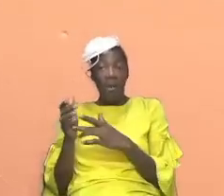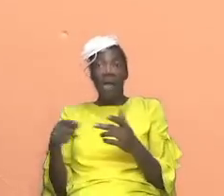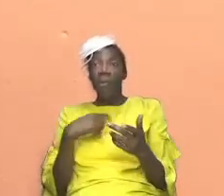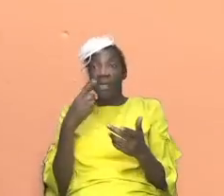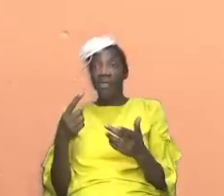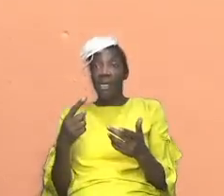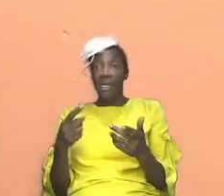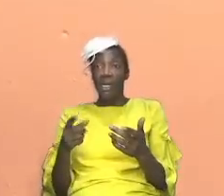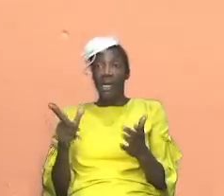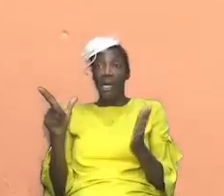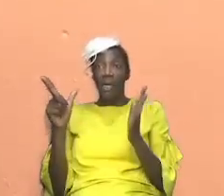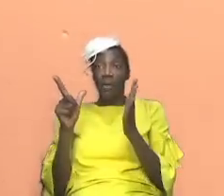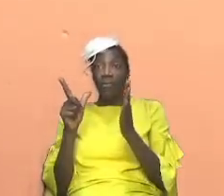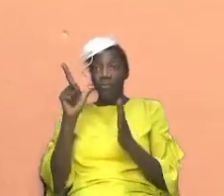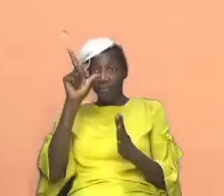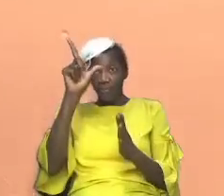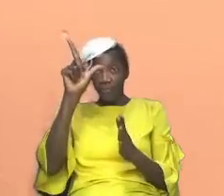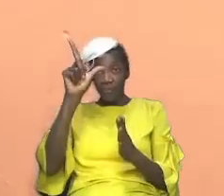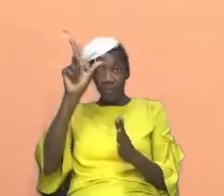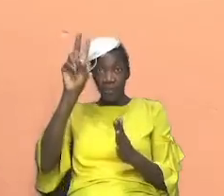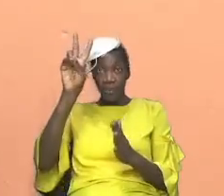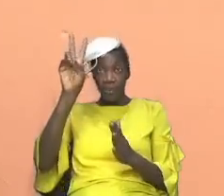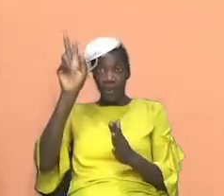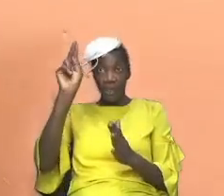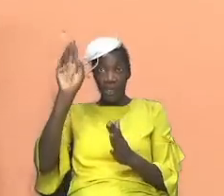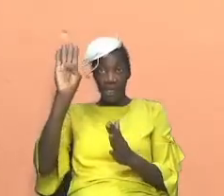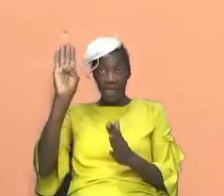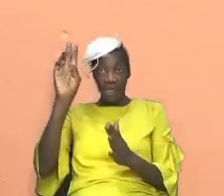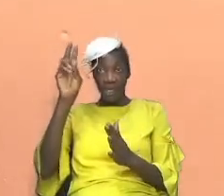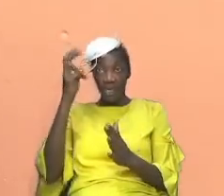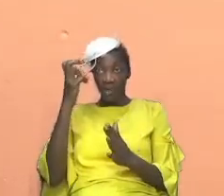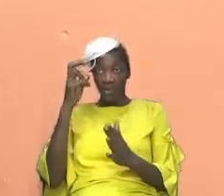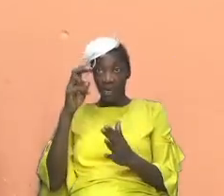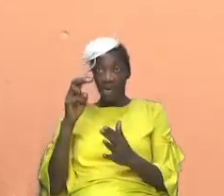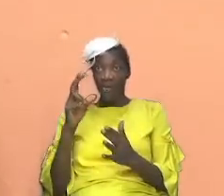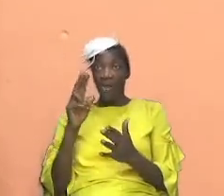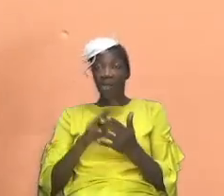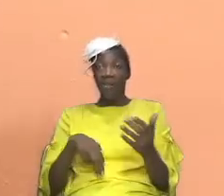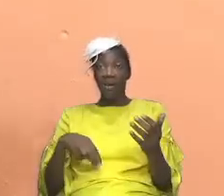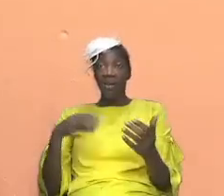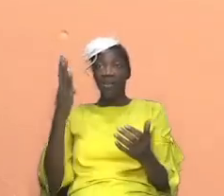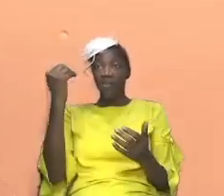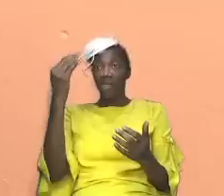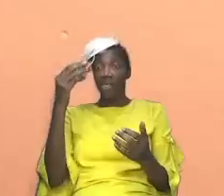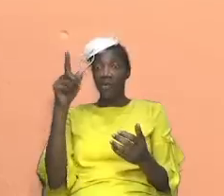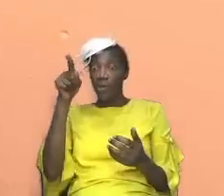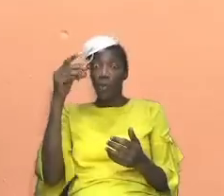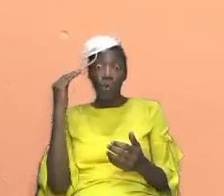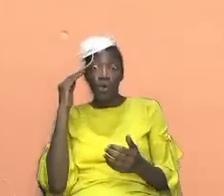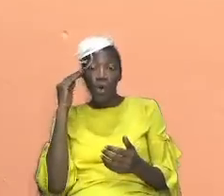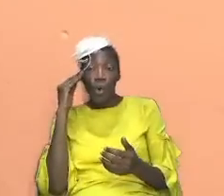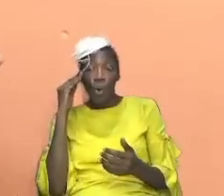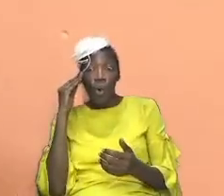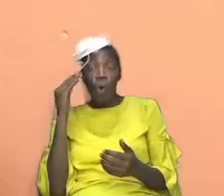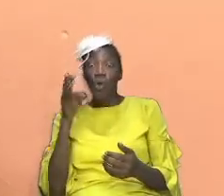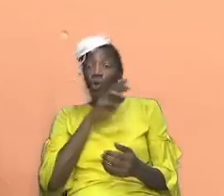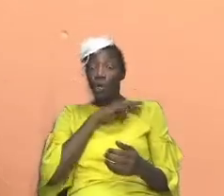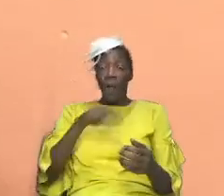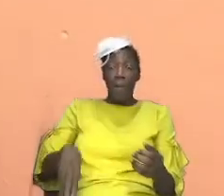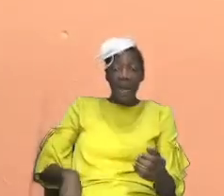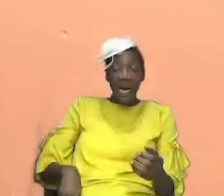chapter 12 and about verse 47 that he that knows to do the master's will and doeth it